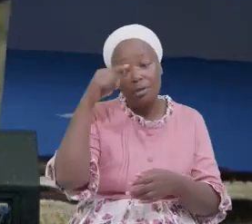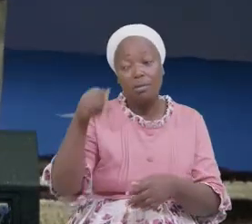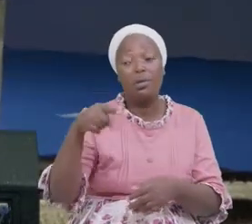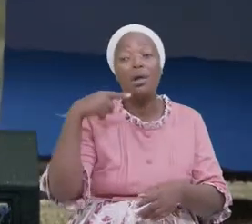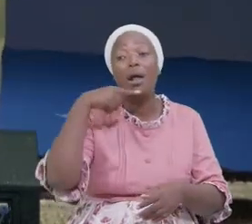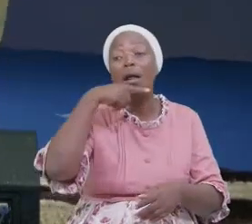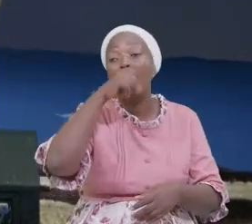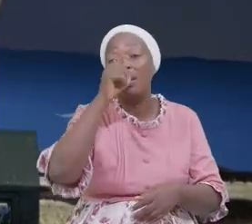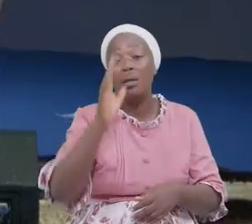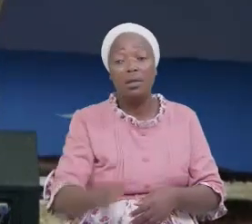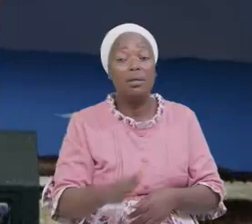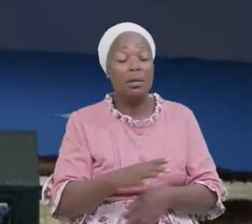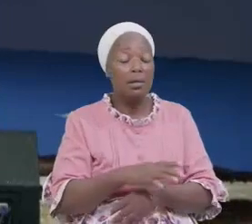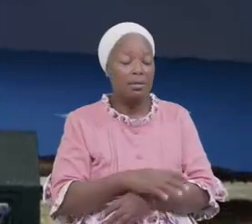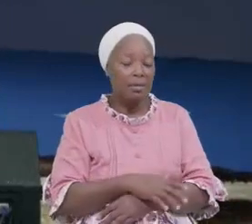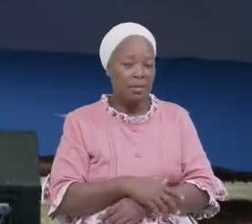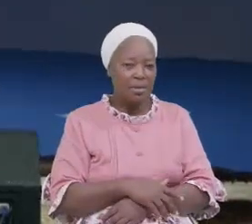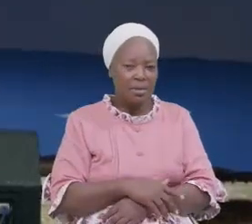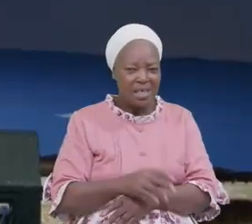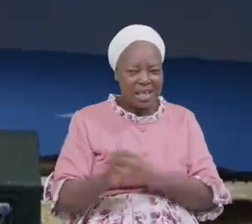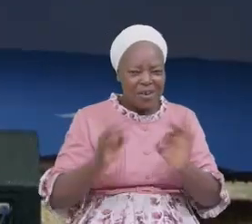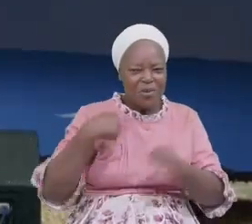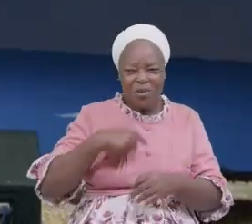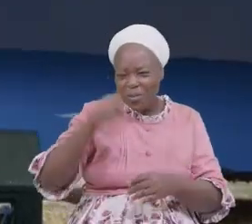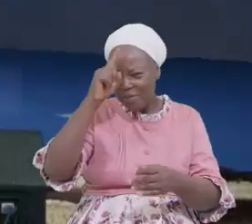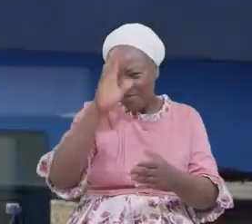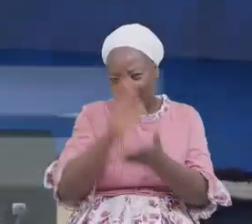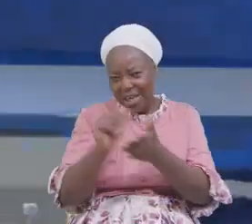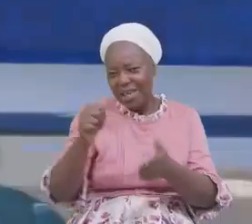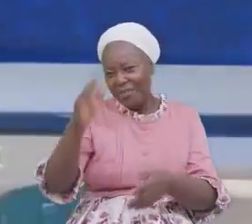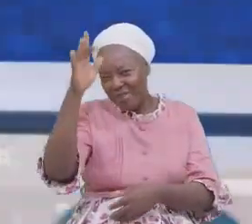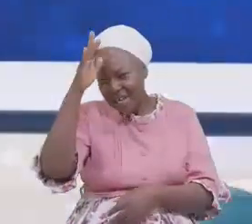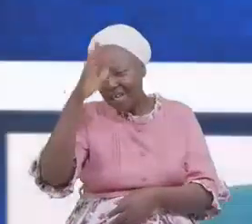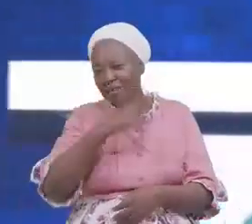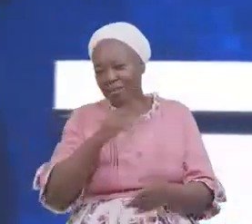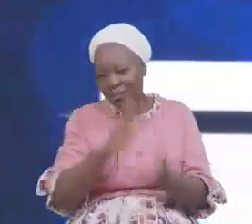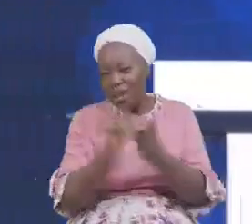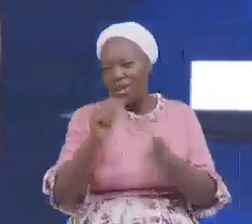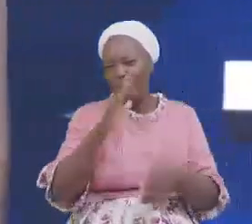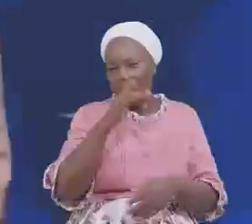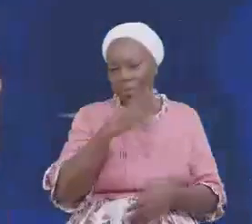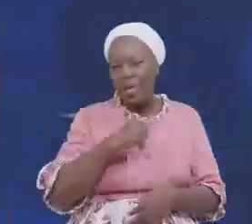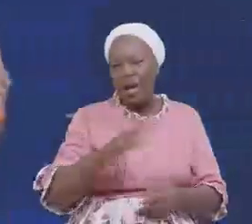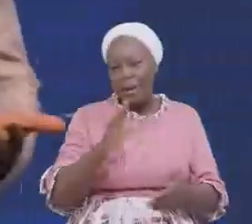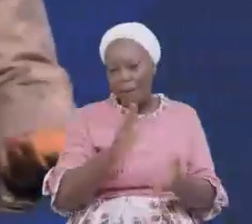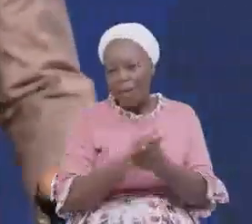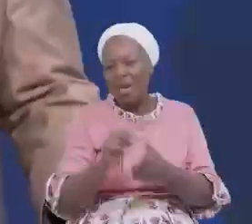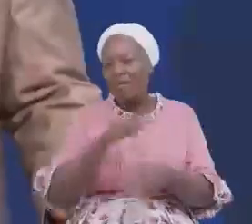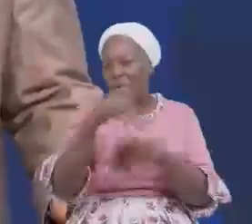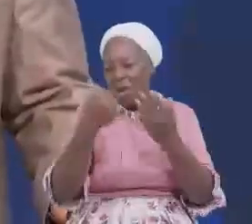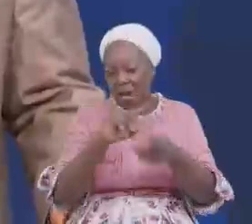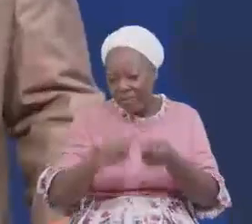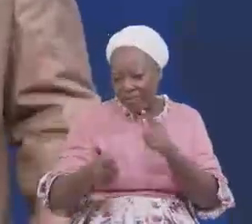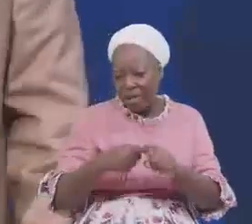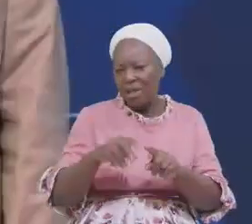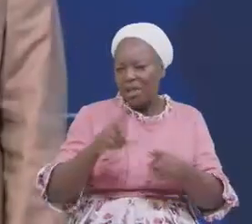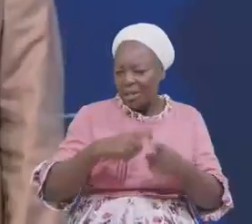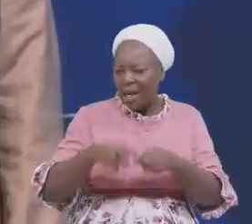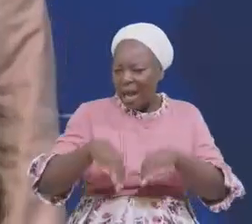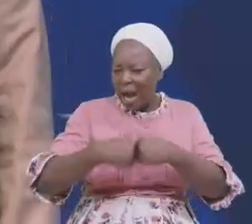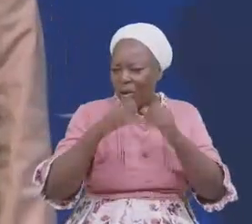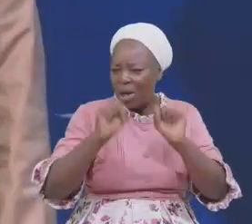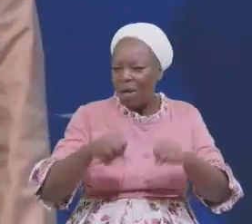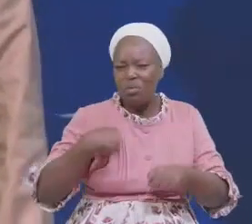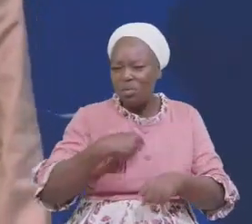If we believe daddy and believe mommy and believe friend and believe neighbors, how can we not believe